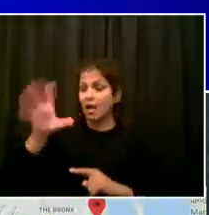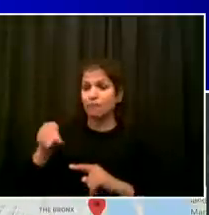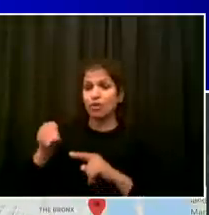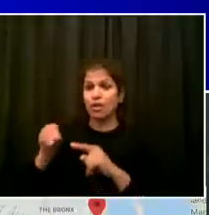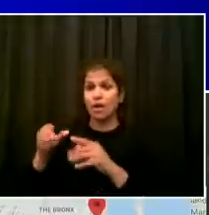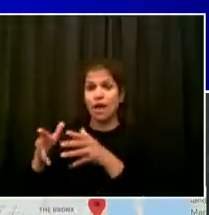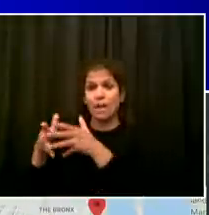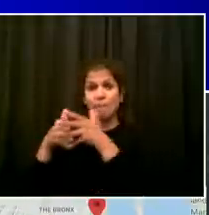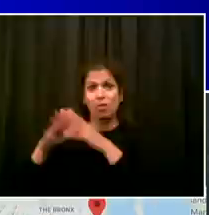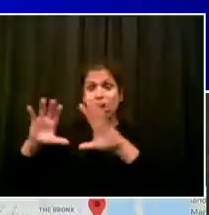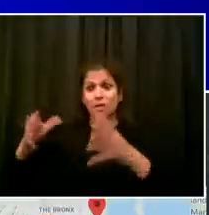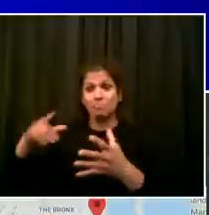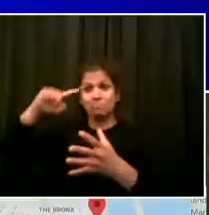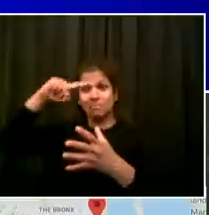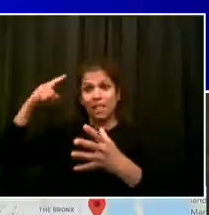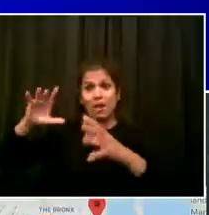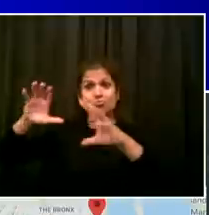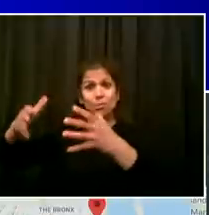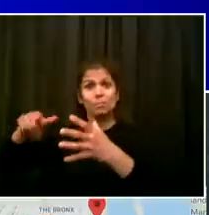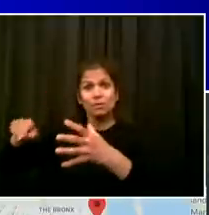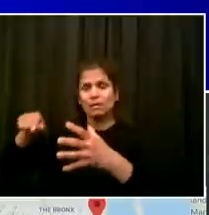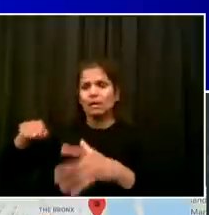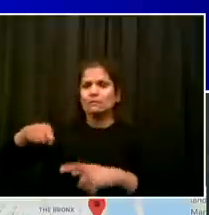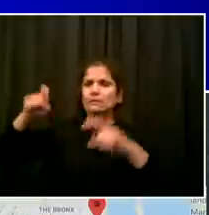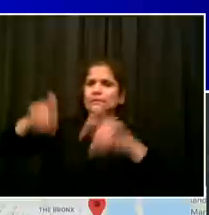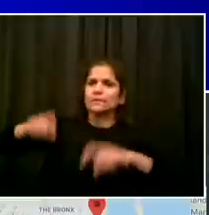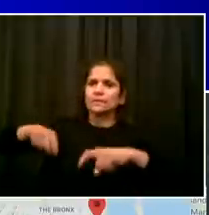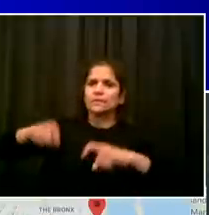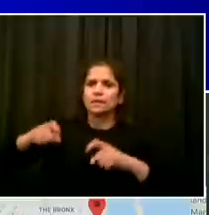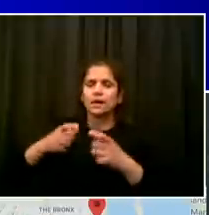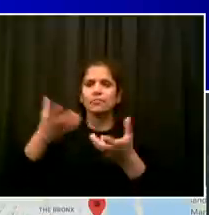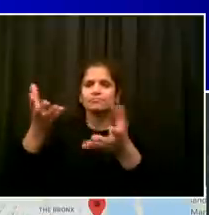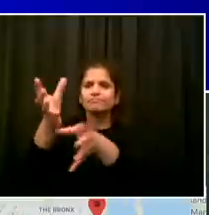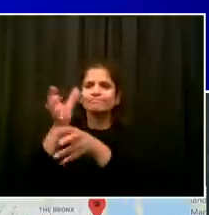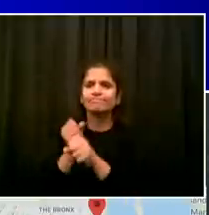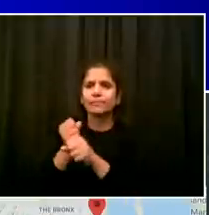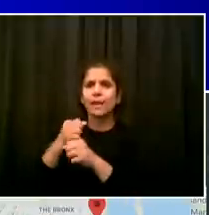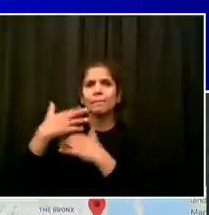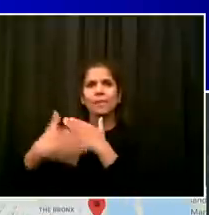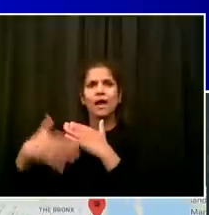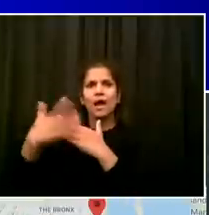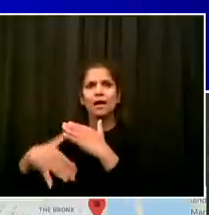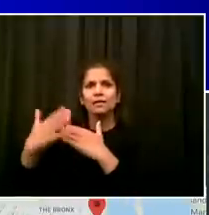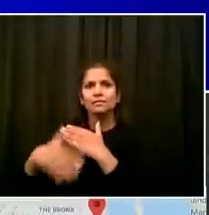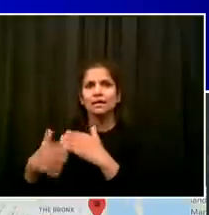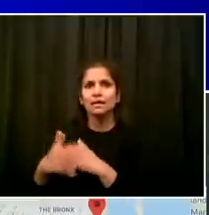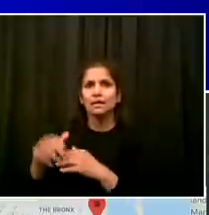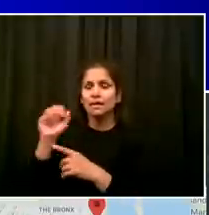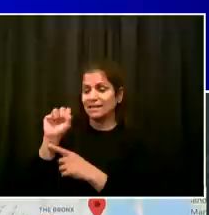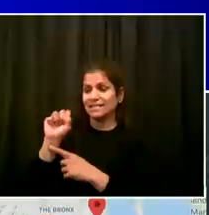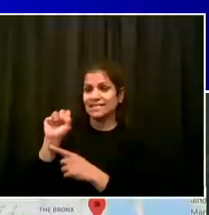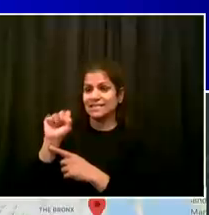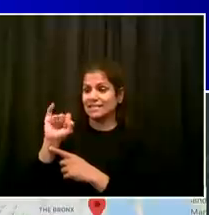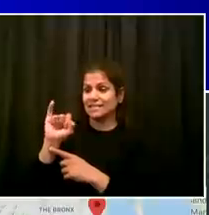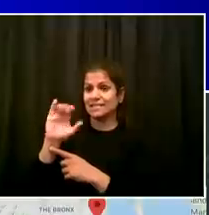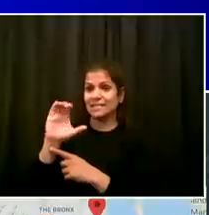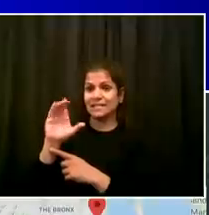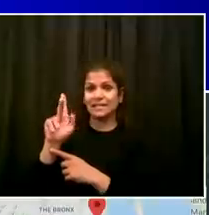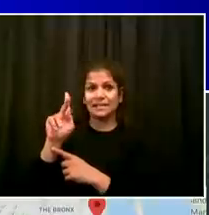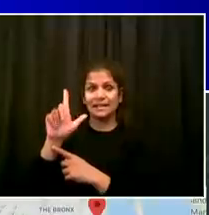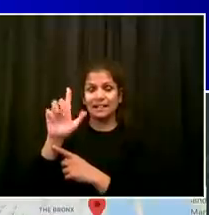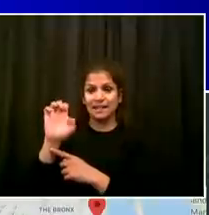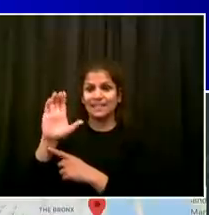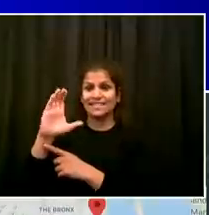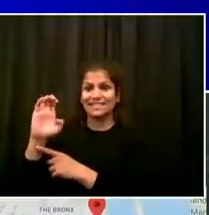know about the scourge that is sickle cell anemia. Obviously, it hurts and hits the African American